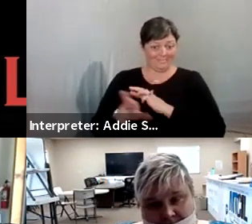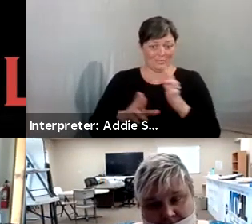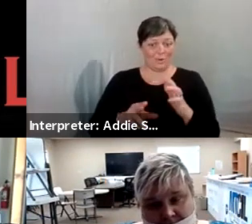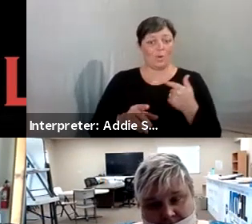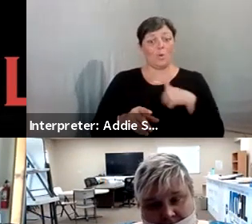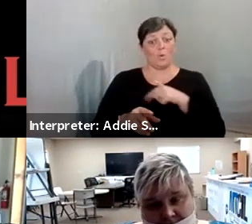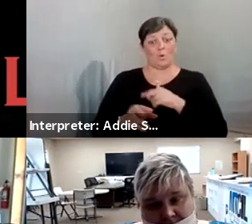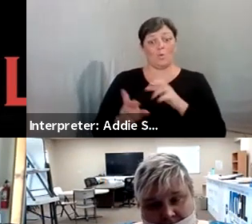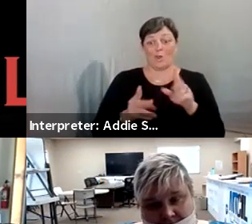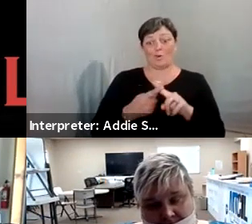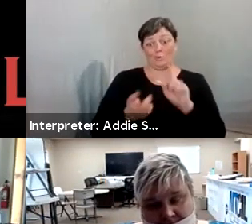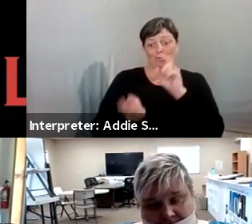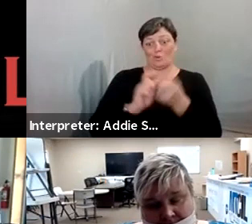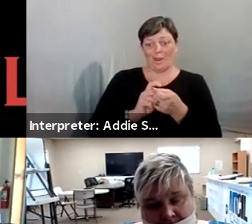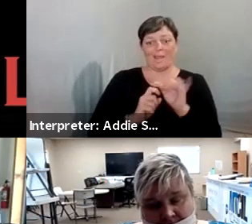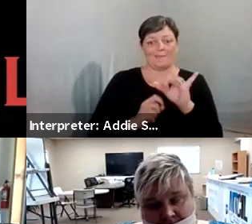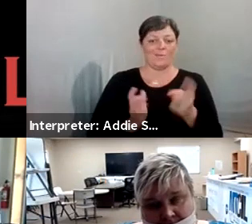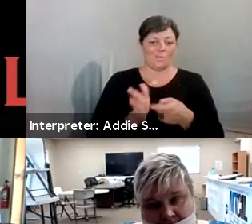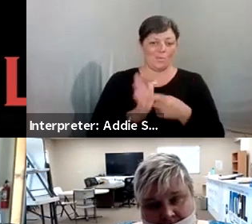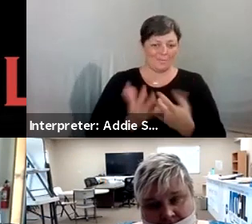to a different direction should we need to.